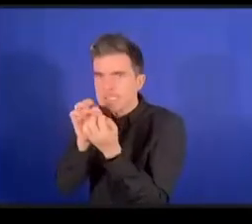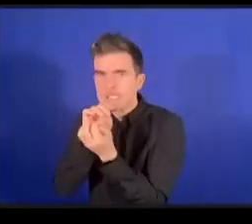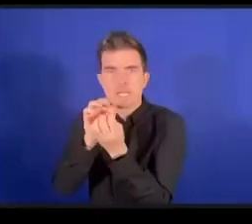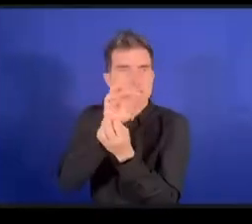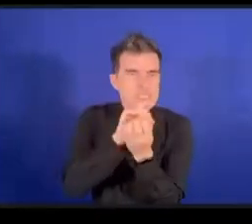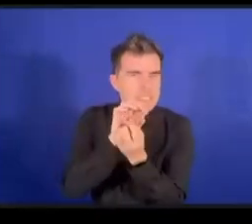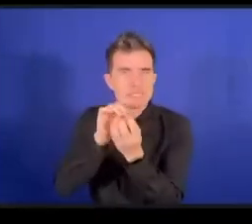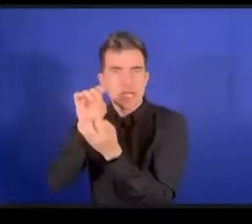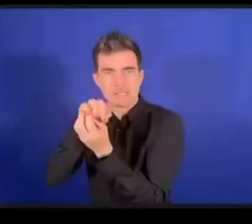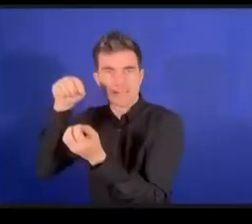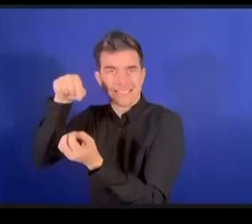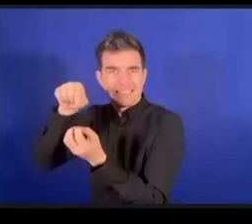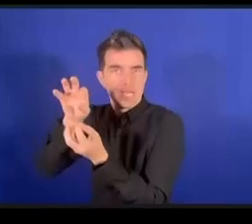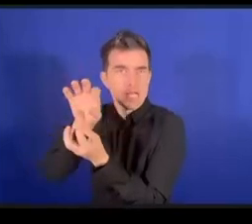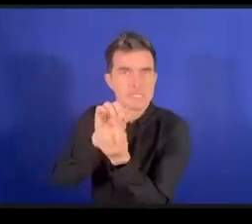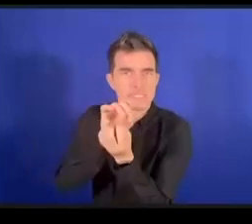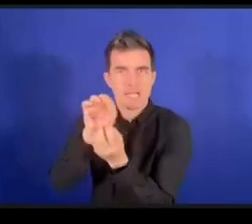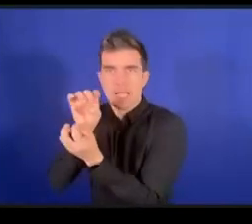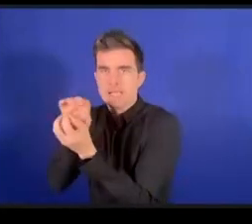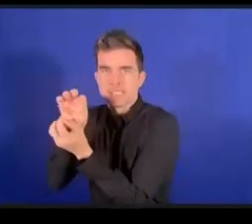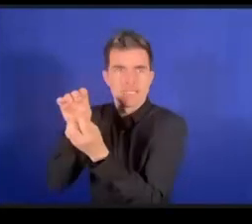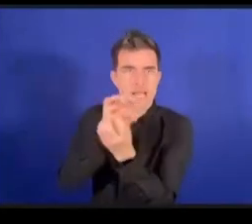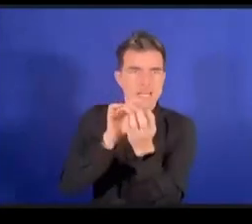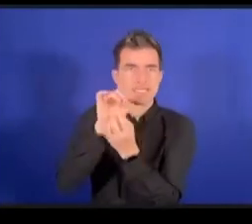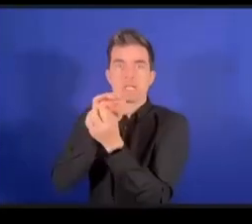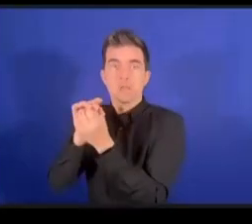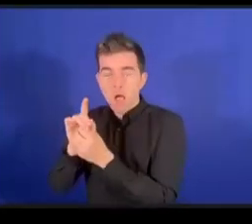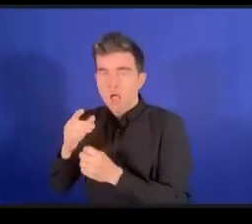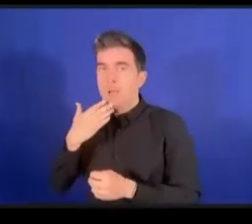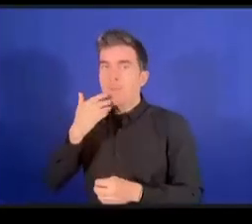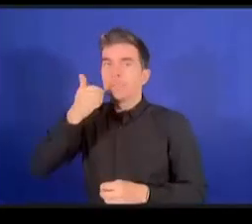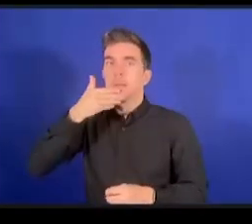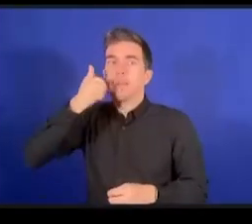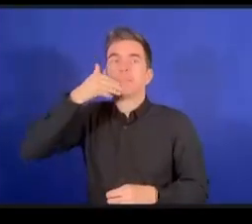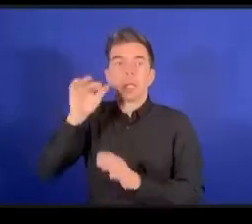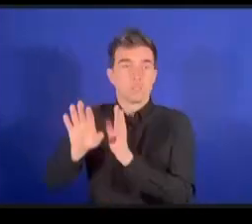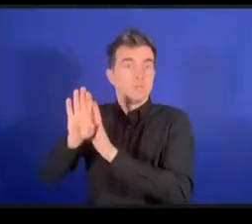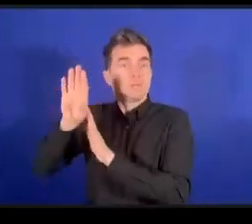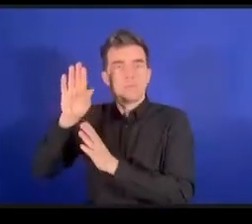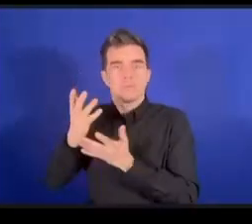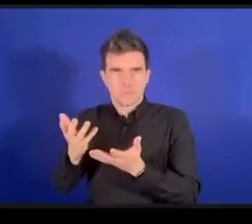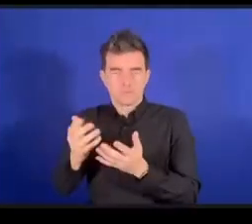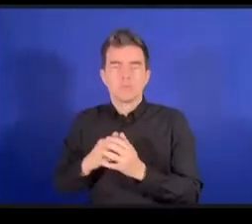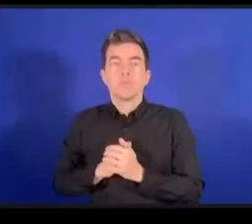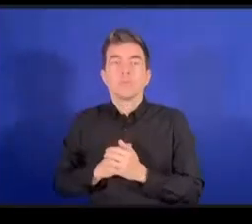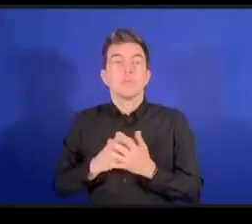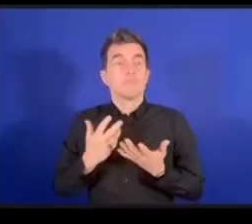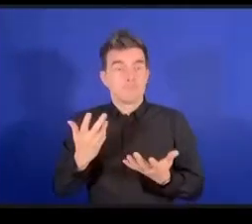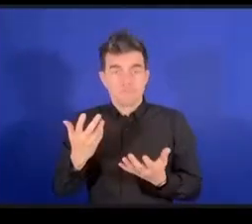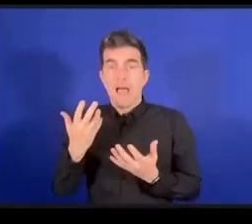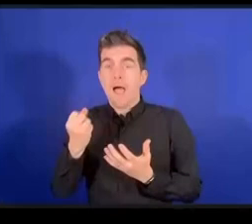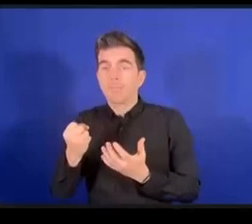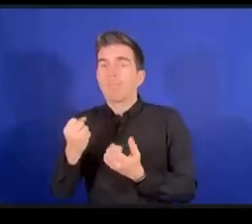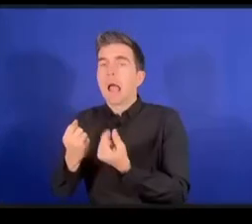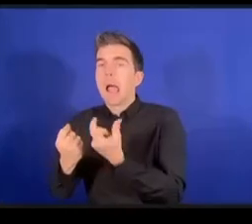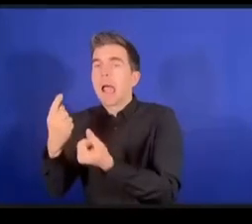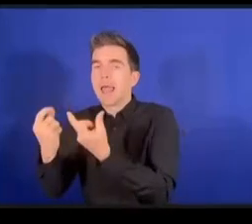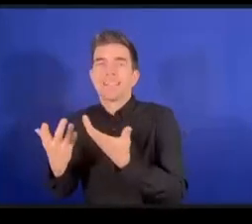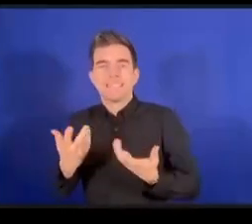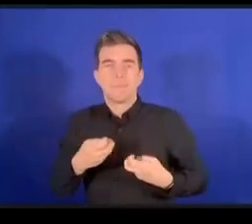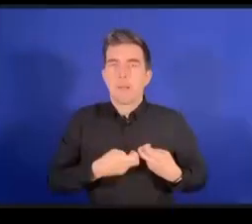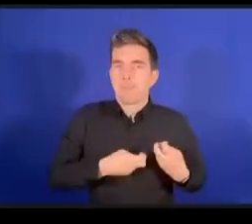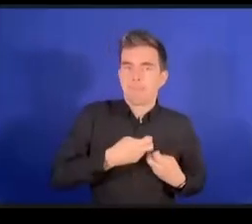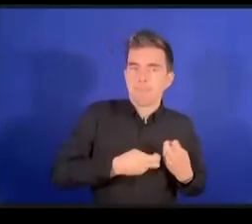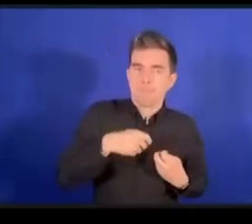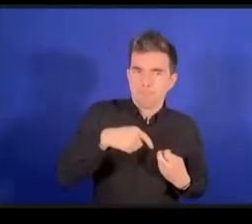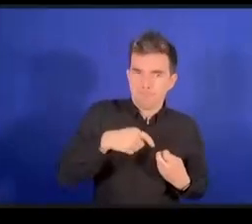internet, more on the application layer. People who run cybersecurity operations, people who just run networks,